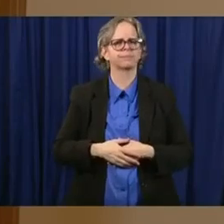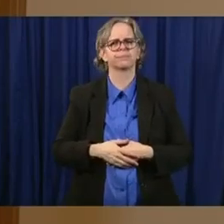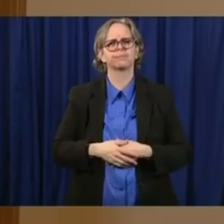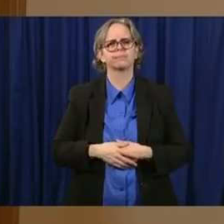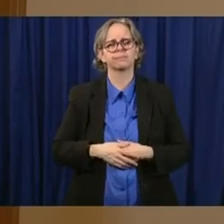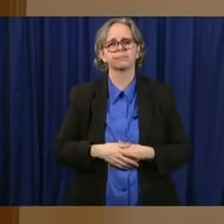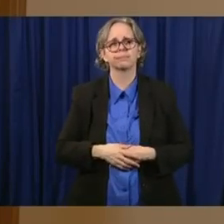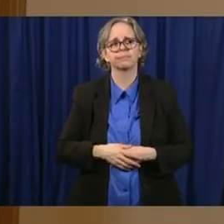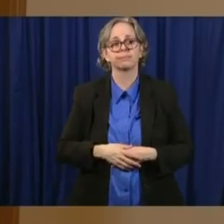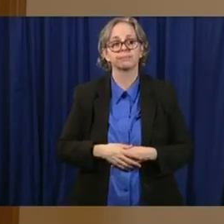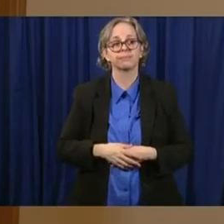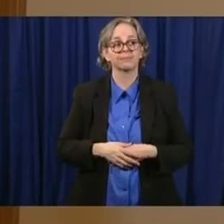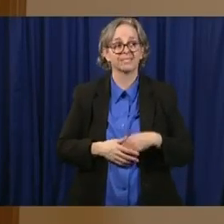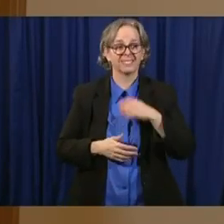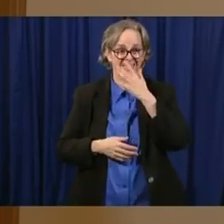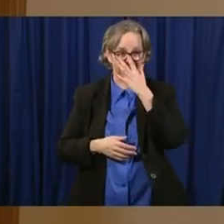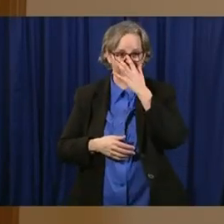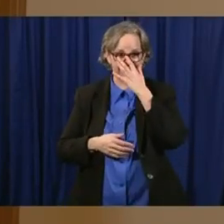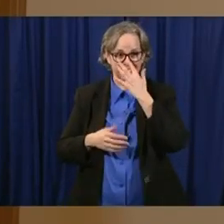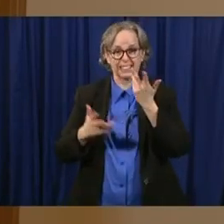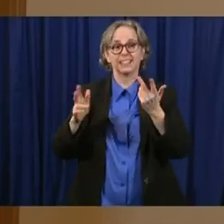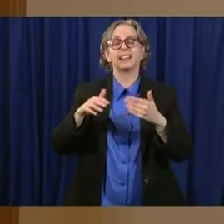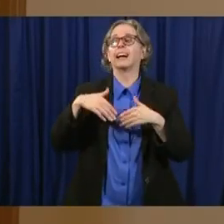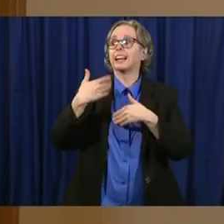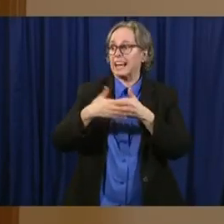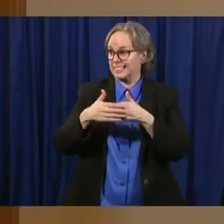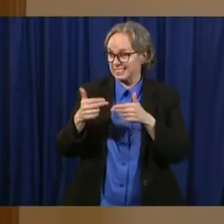Does it forward?